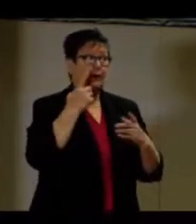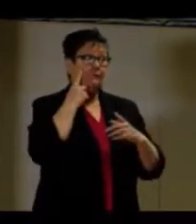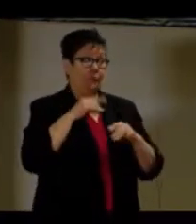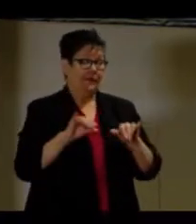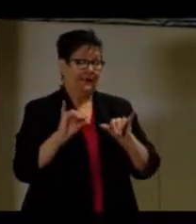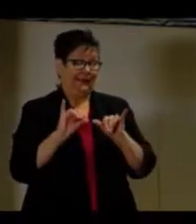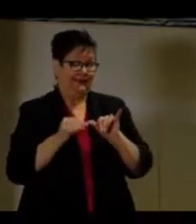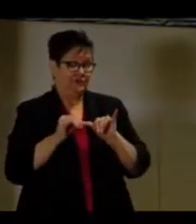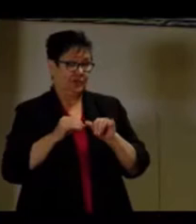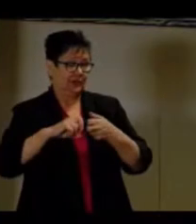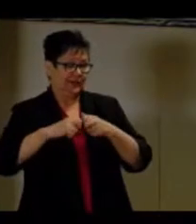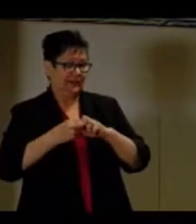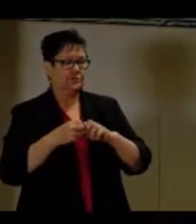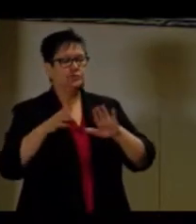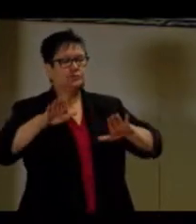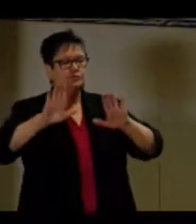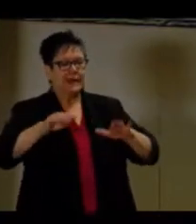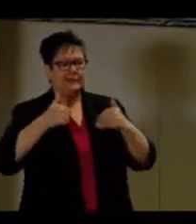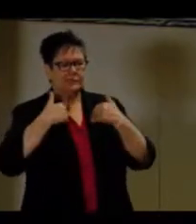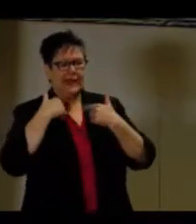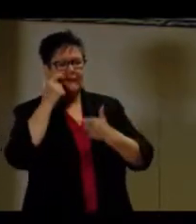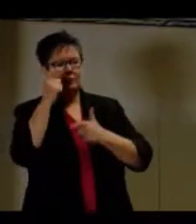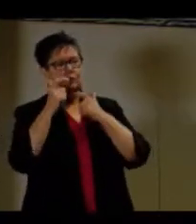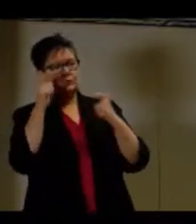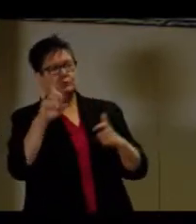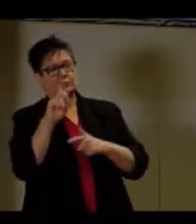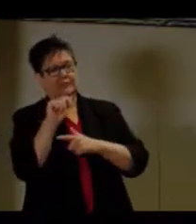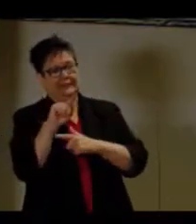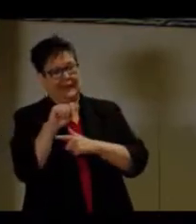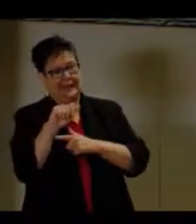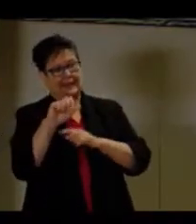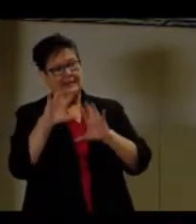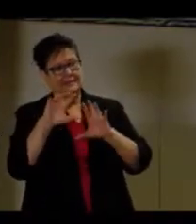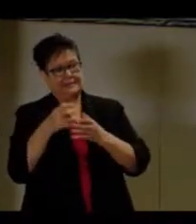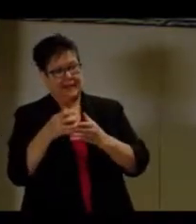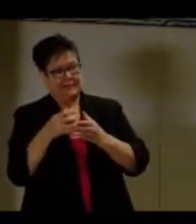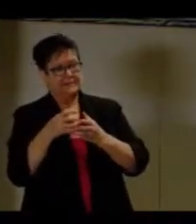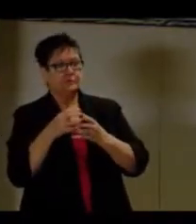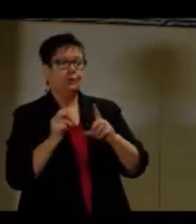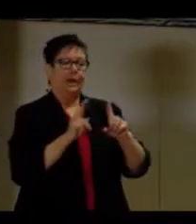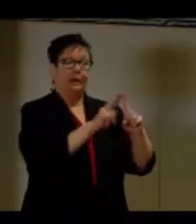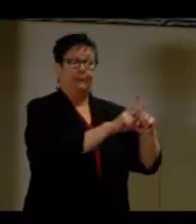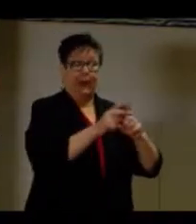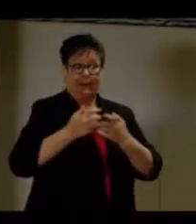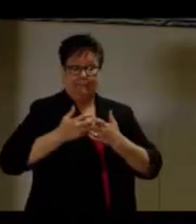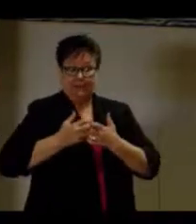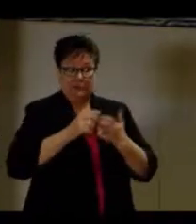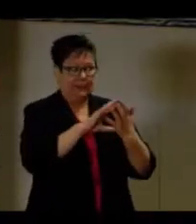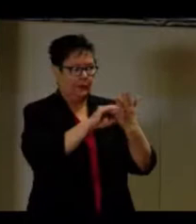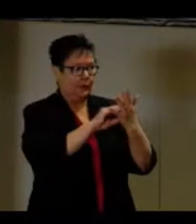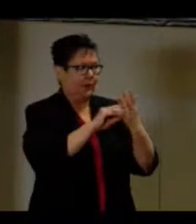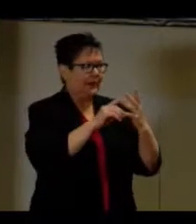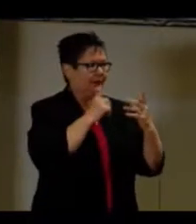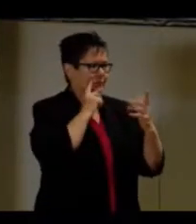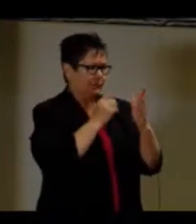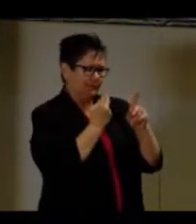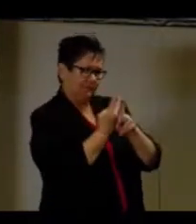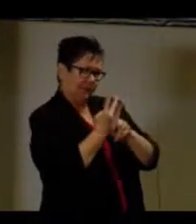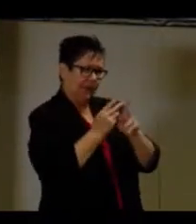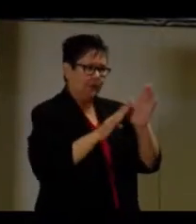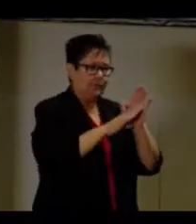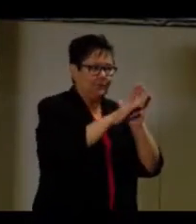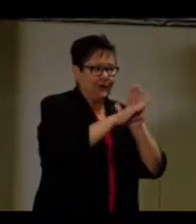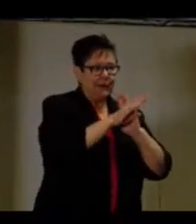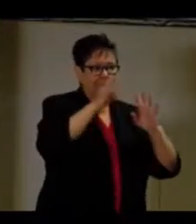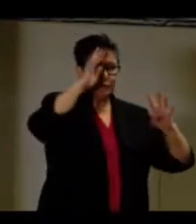it's great to be able to have huge data sets to apply things like machine learning to develop new and innovative creative